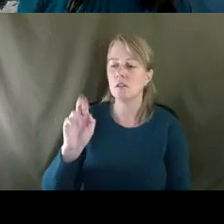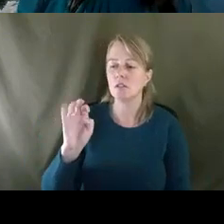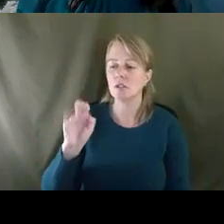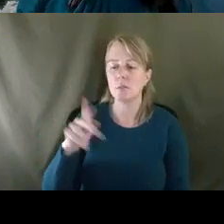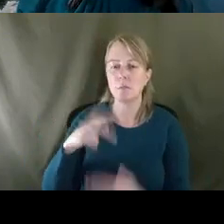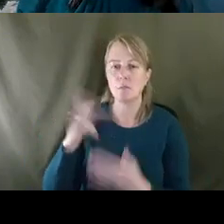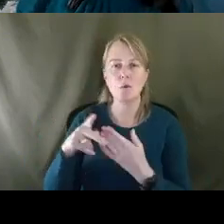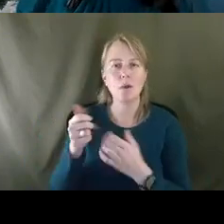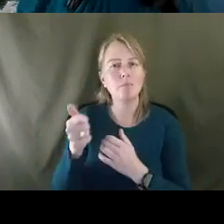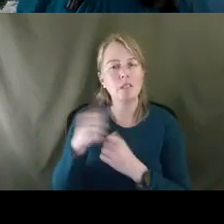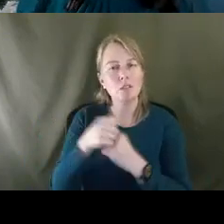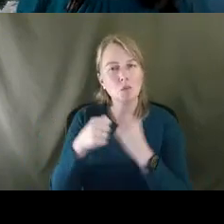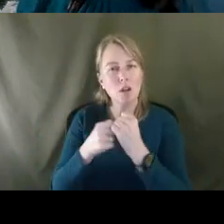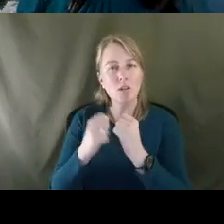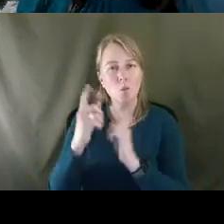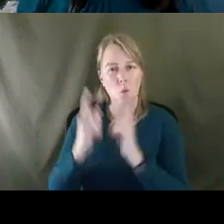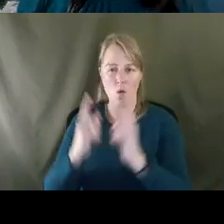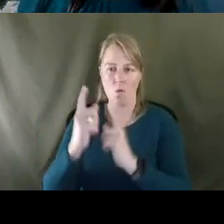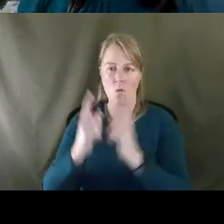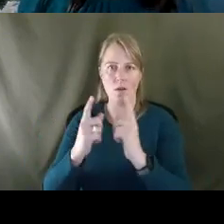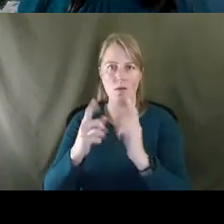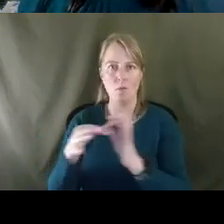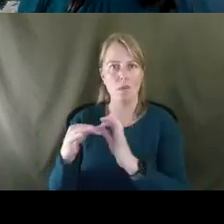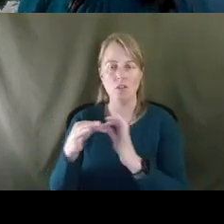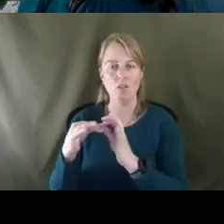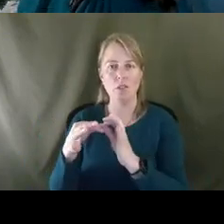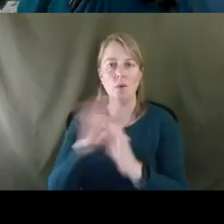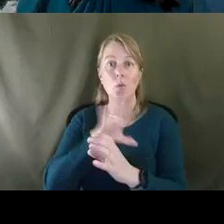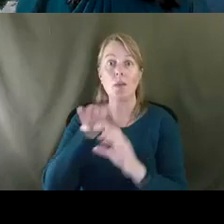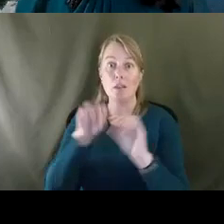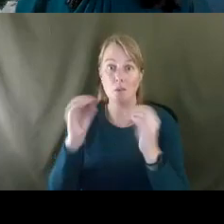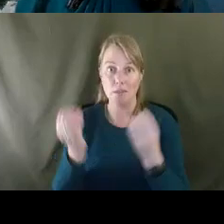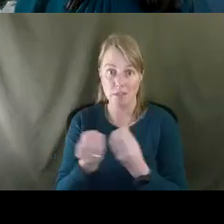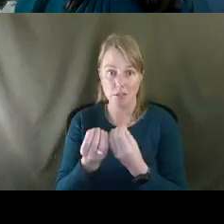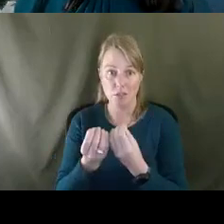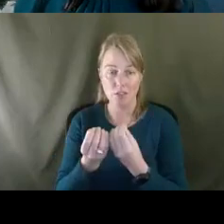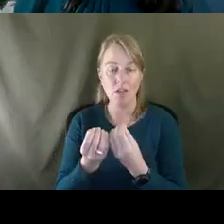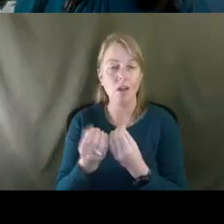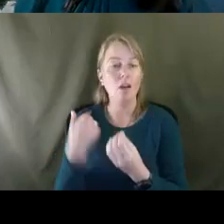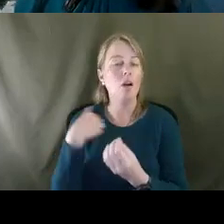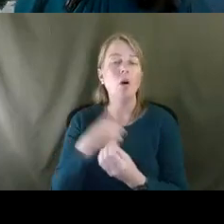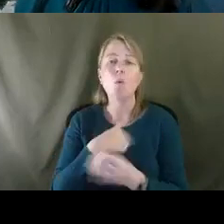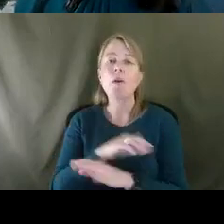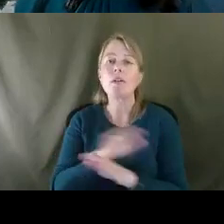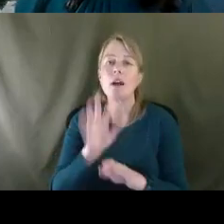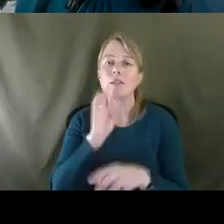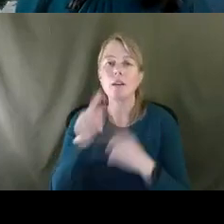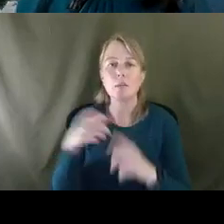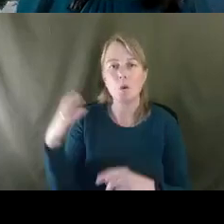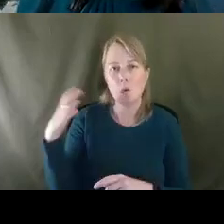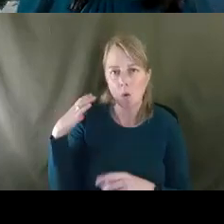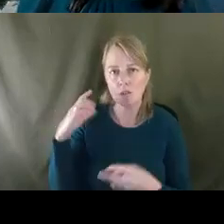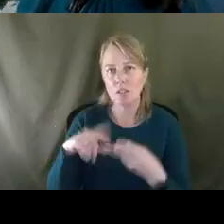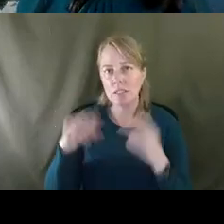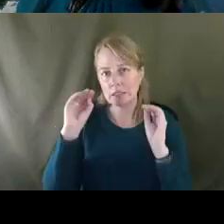structured one-to-one relationship within an organization. We will not be covering coaching,